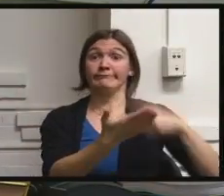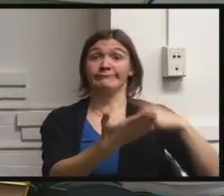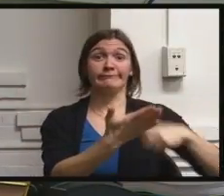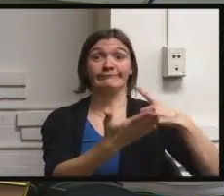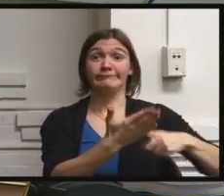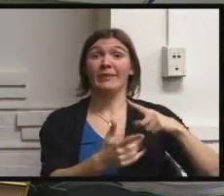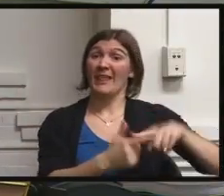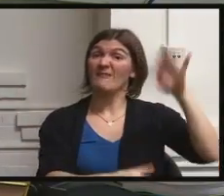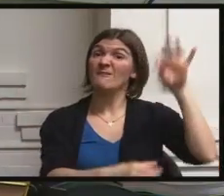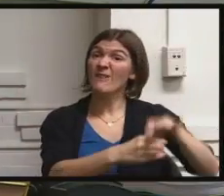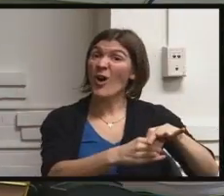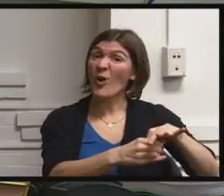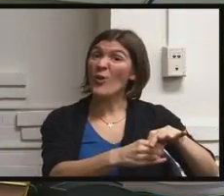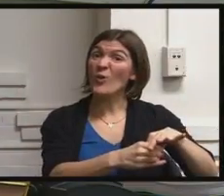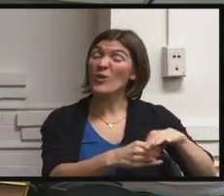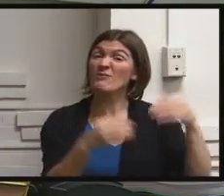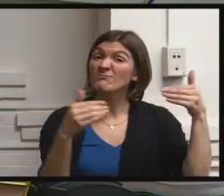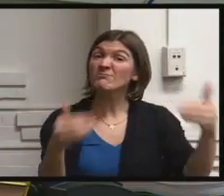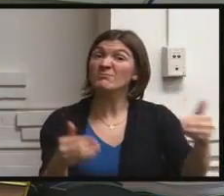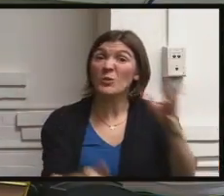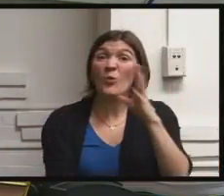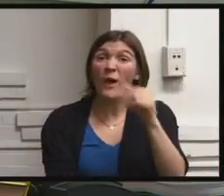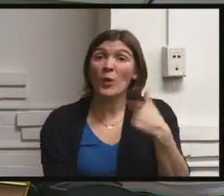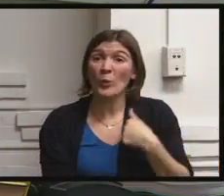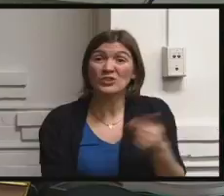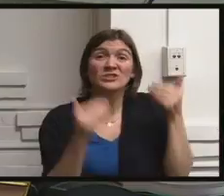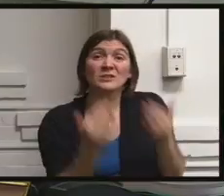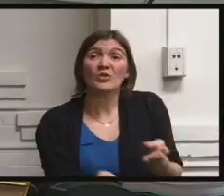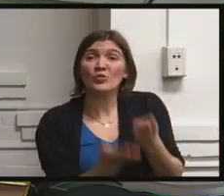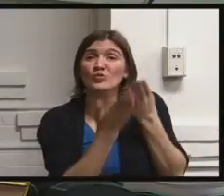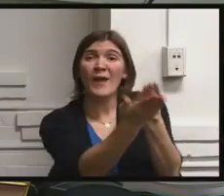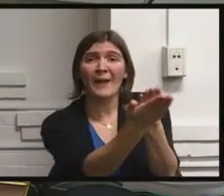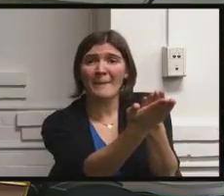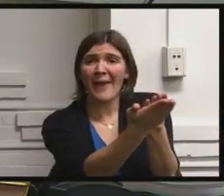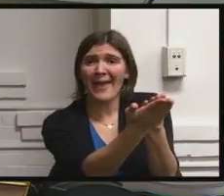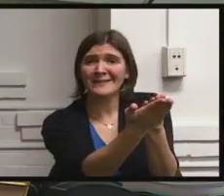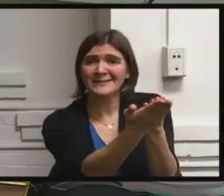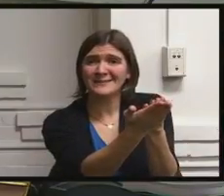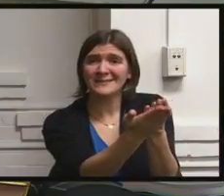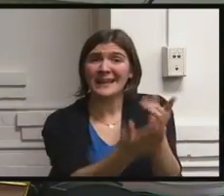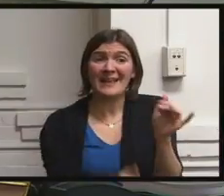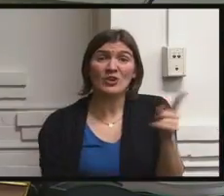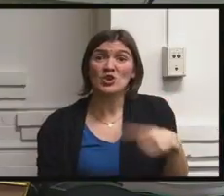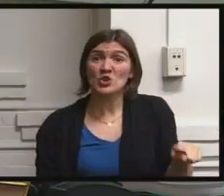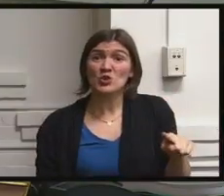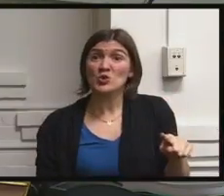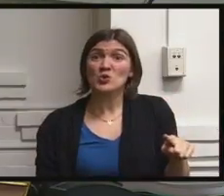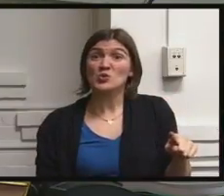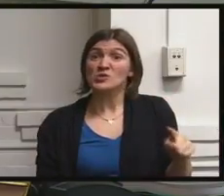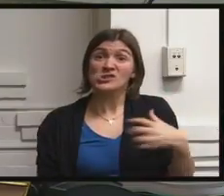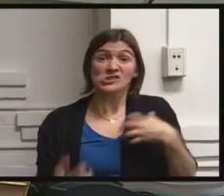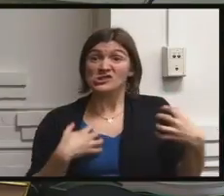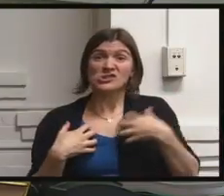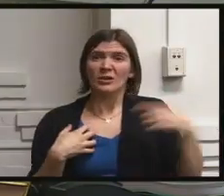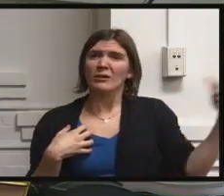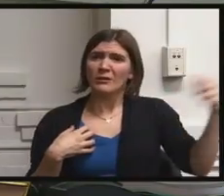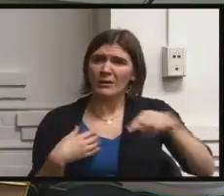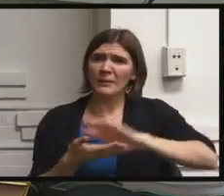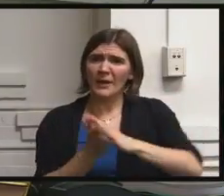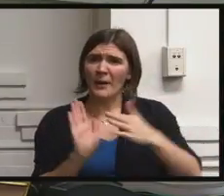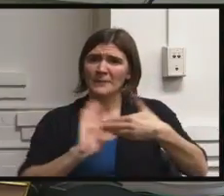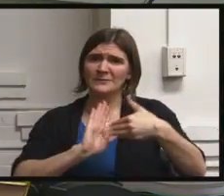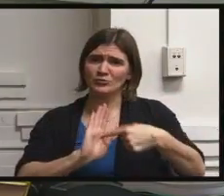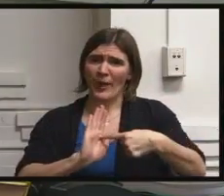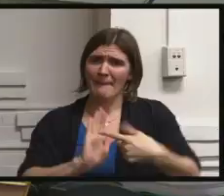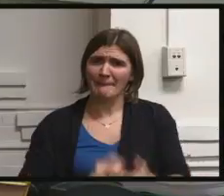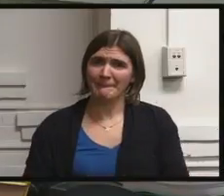And then we're going to vote on it, and so, you know, run for town rep and come vote,